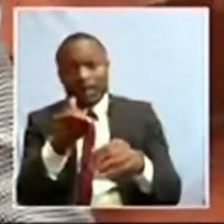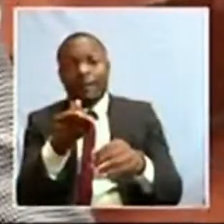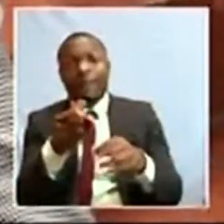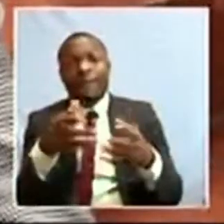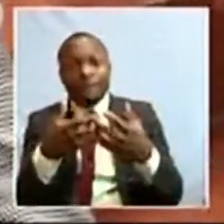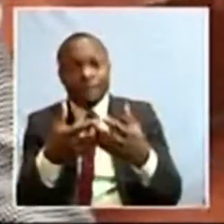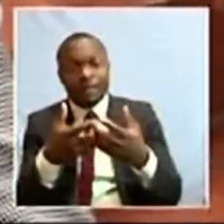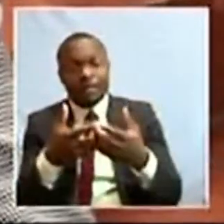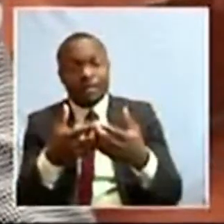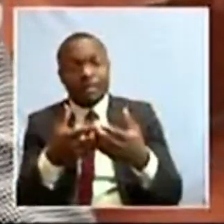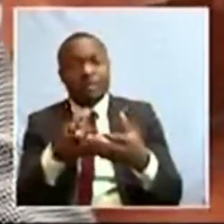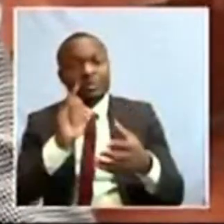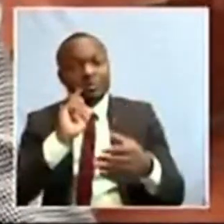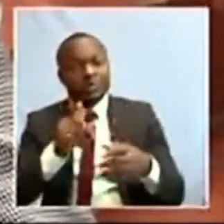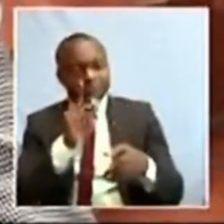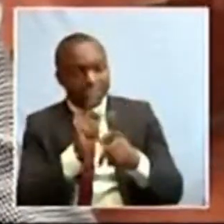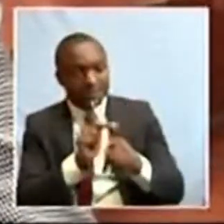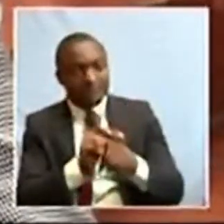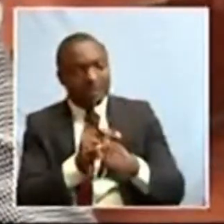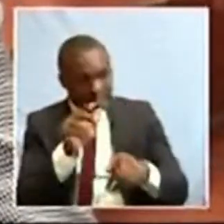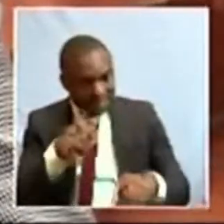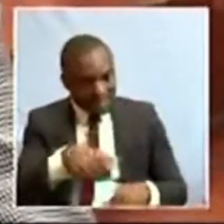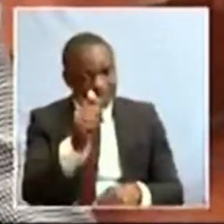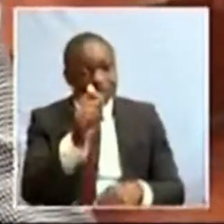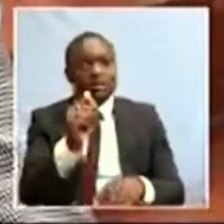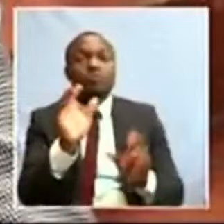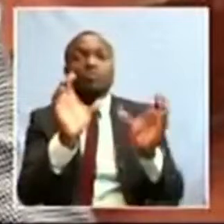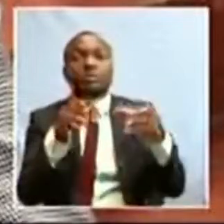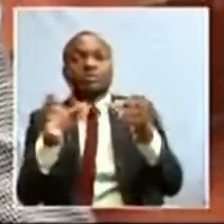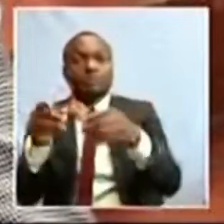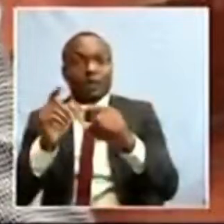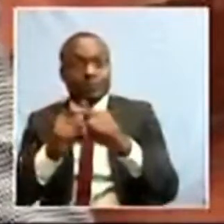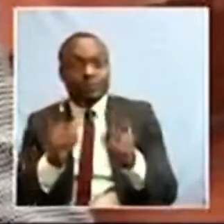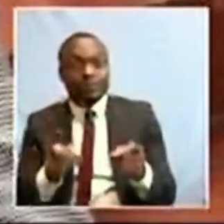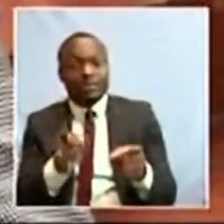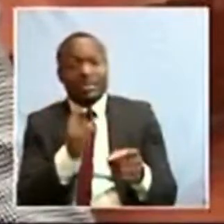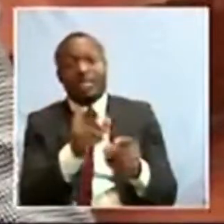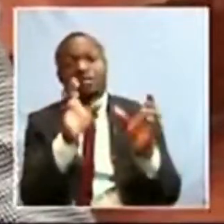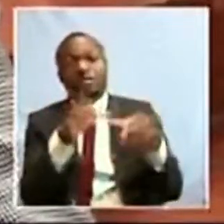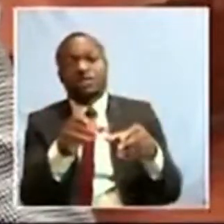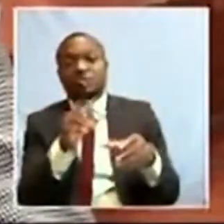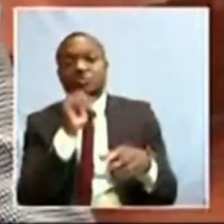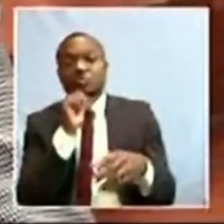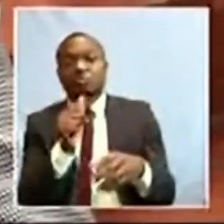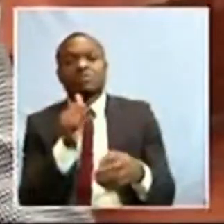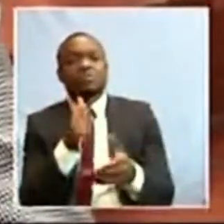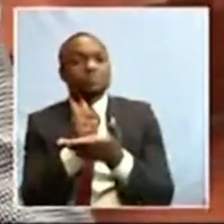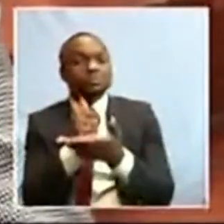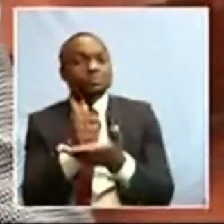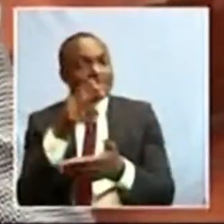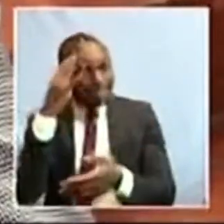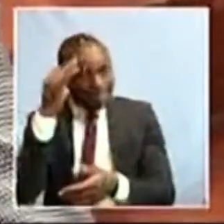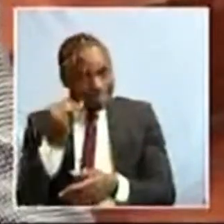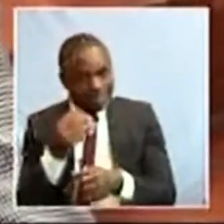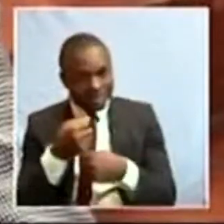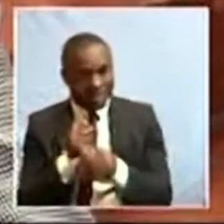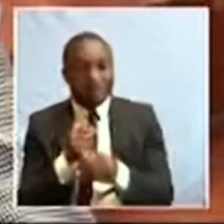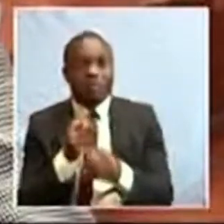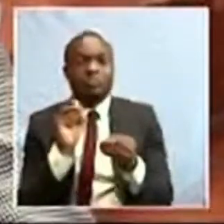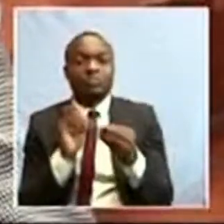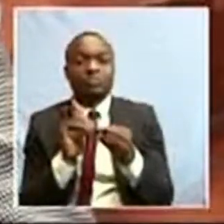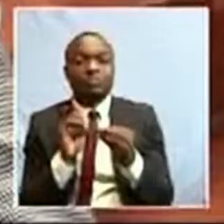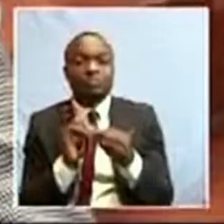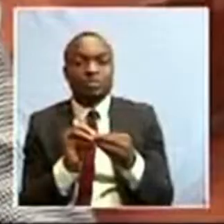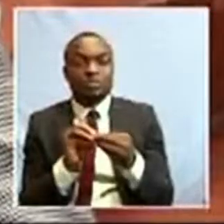maintained by the communities themselves. But due to the inactive viewership committees, they are not doing that. So that's the reason why we have made a lot of commitment